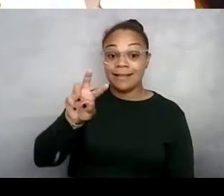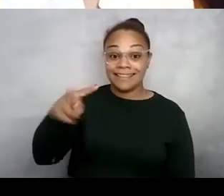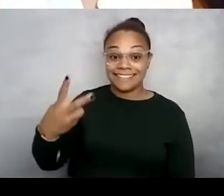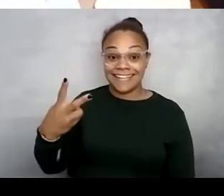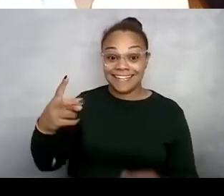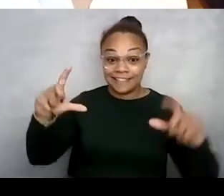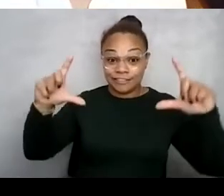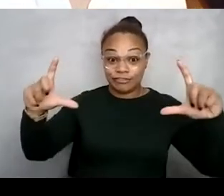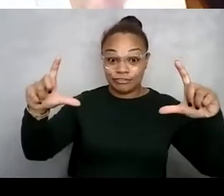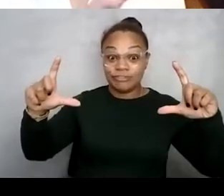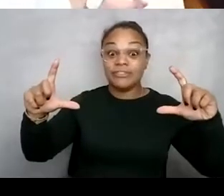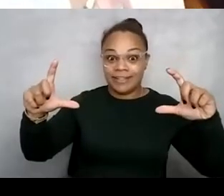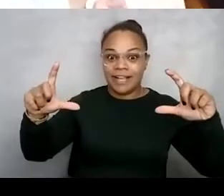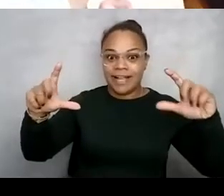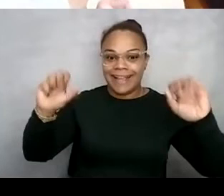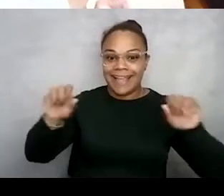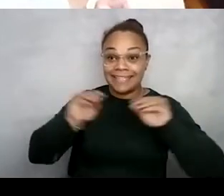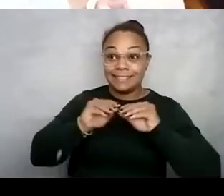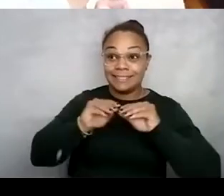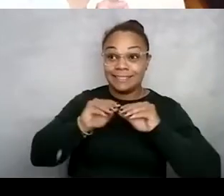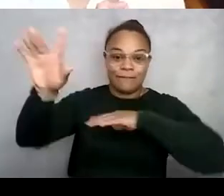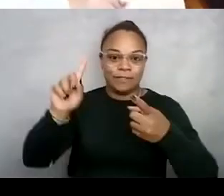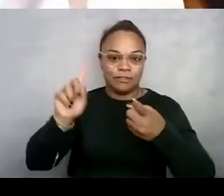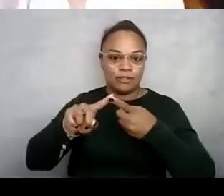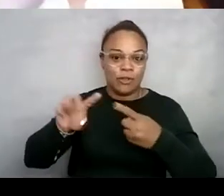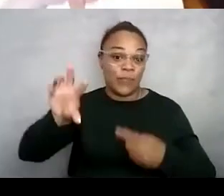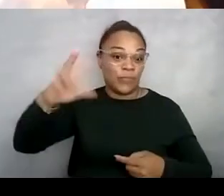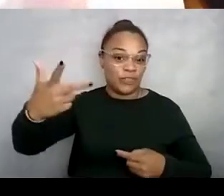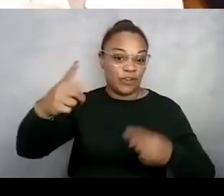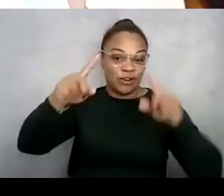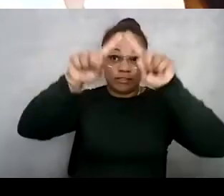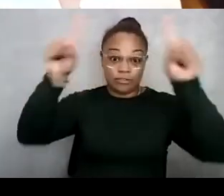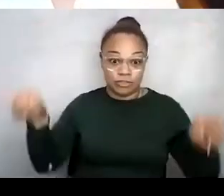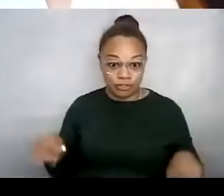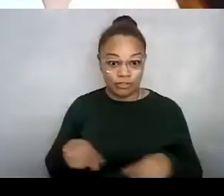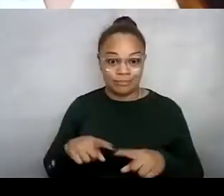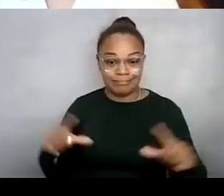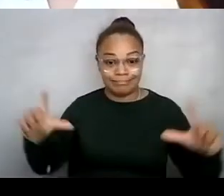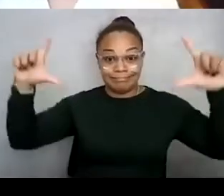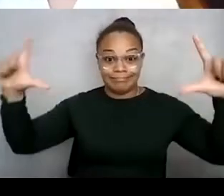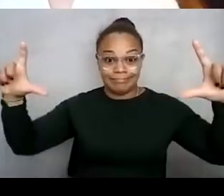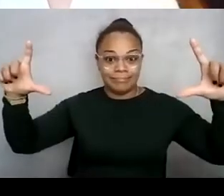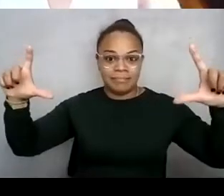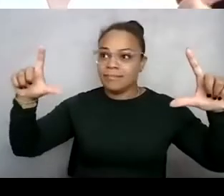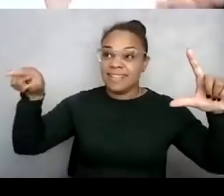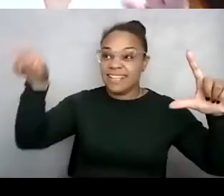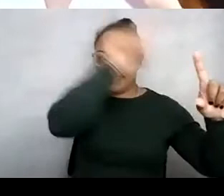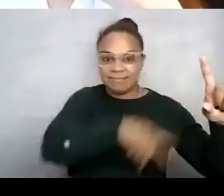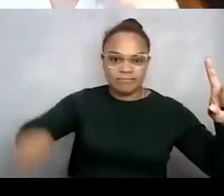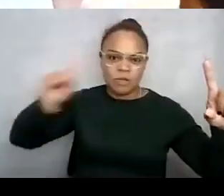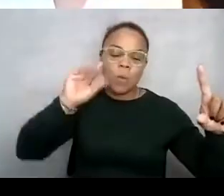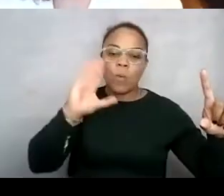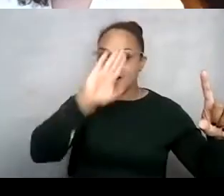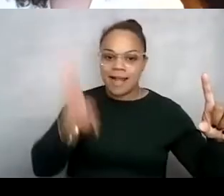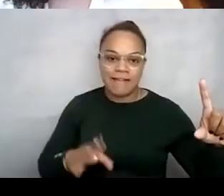third circle, who aren't ever going to talk to us, but they'll talk to the people in the second circle. And